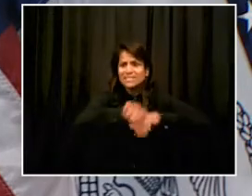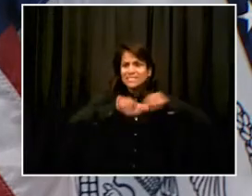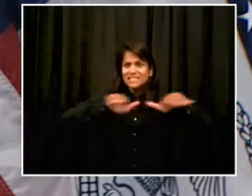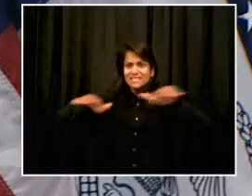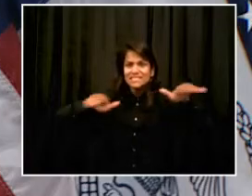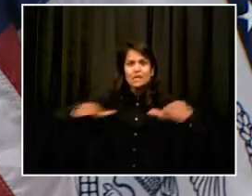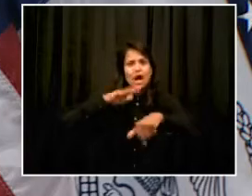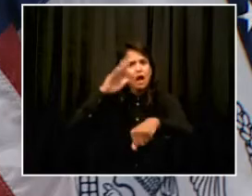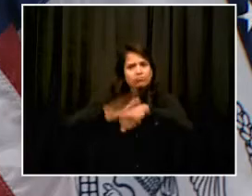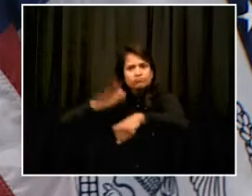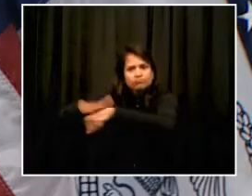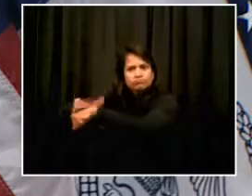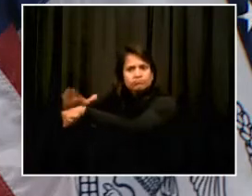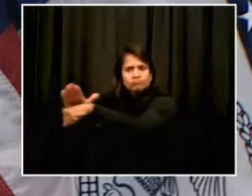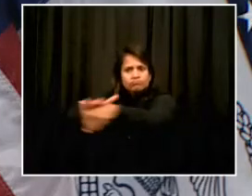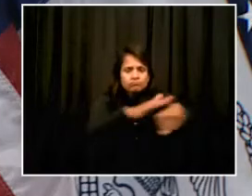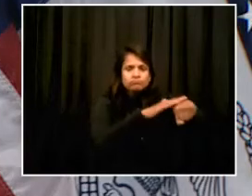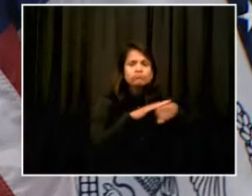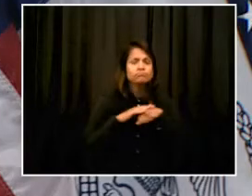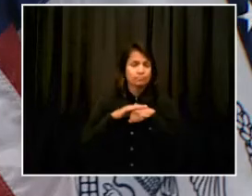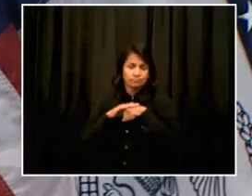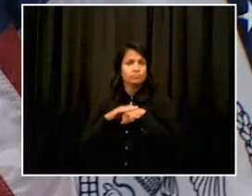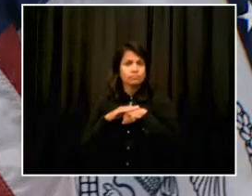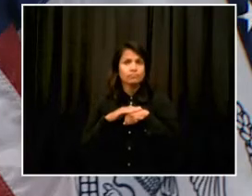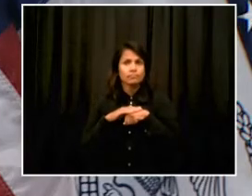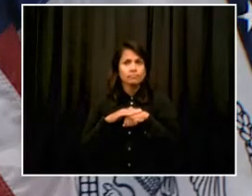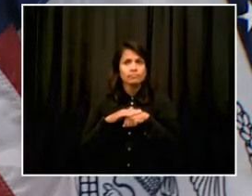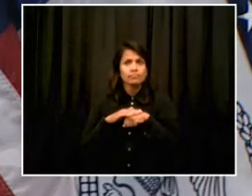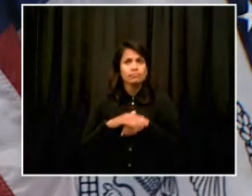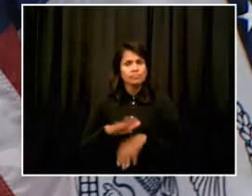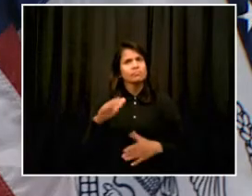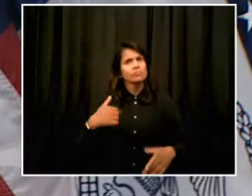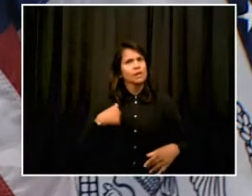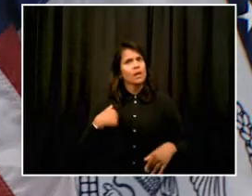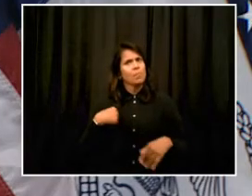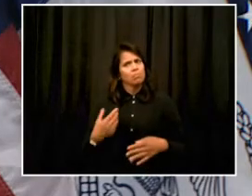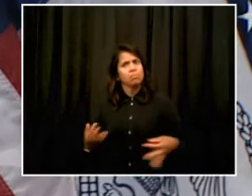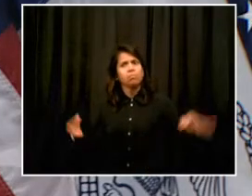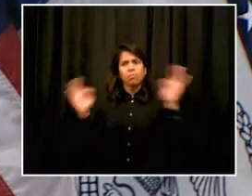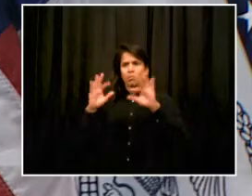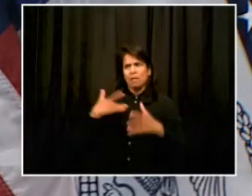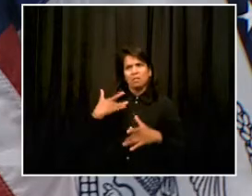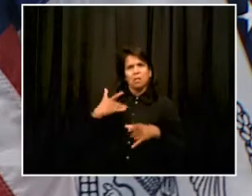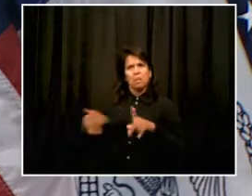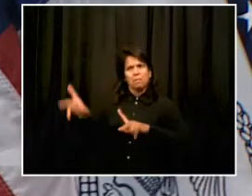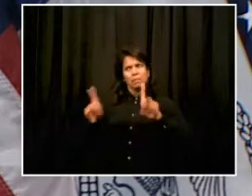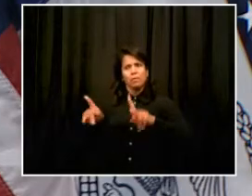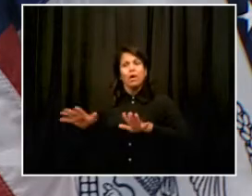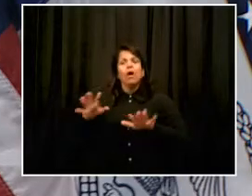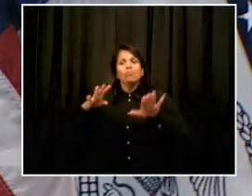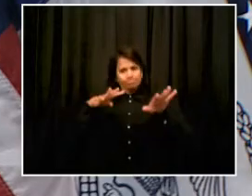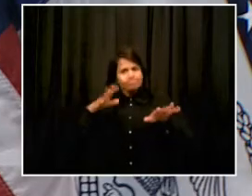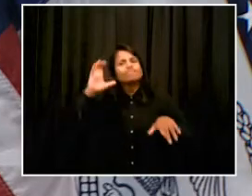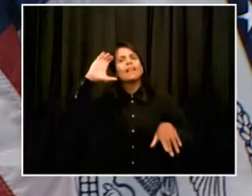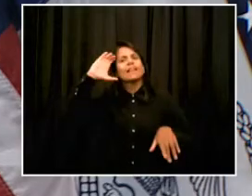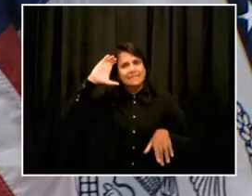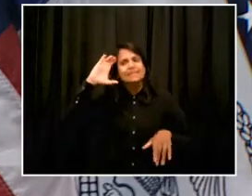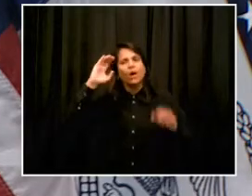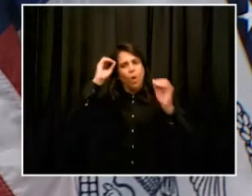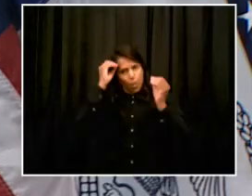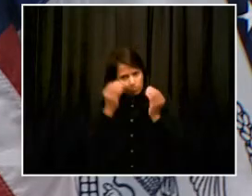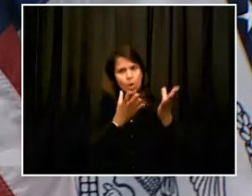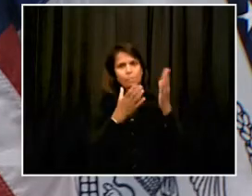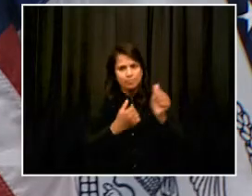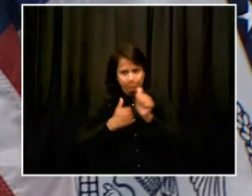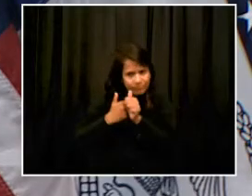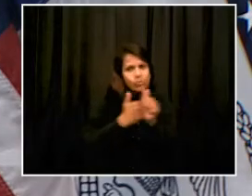all of this adds up to create more and more adherence to the law. Next, we have Bridget from